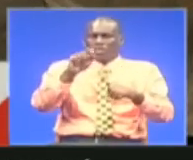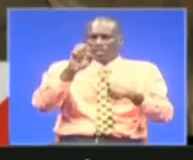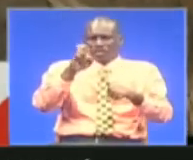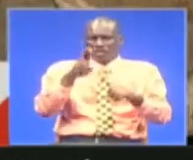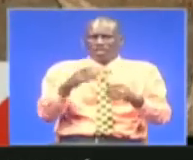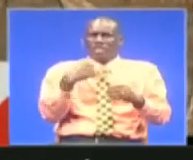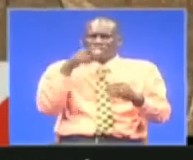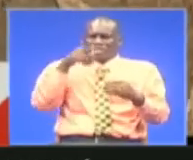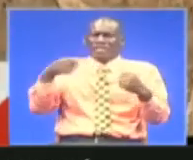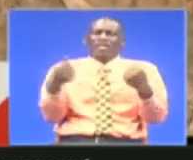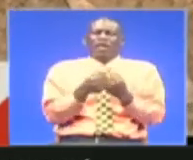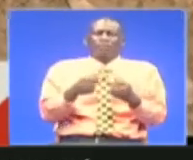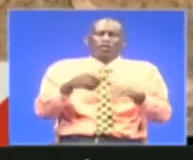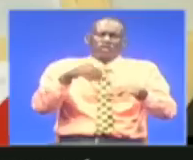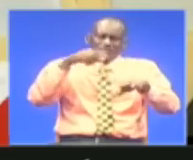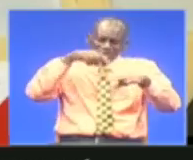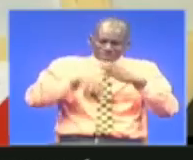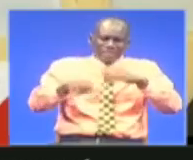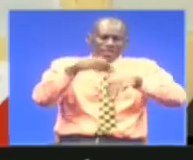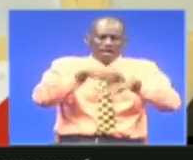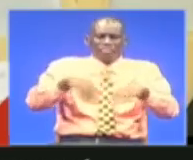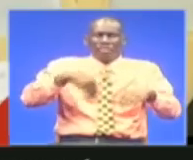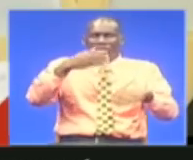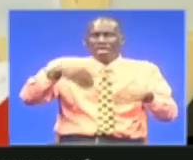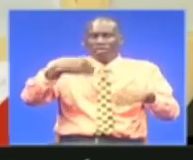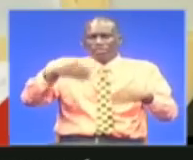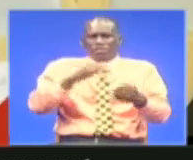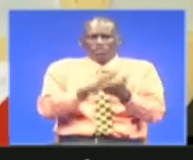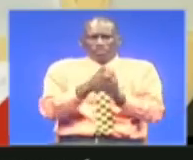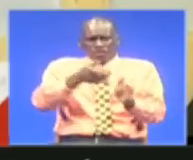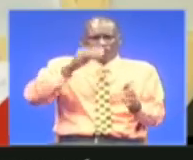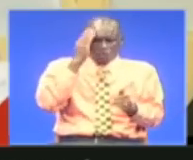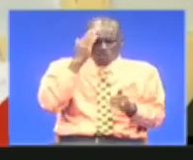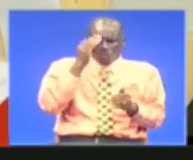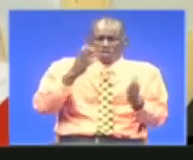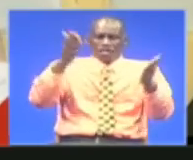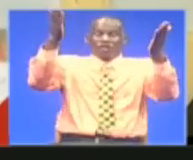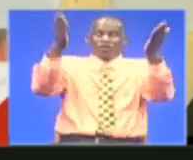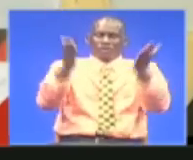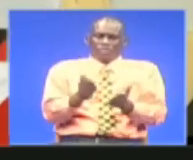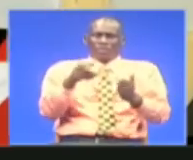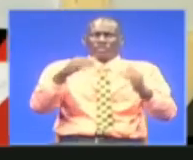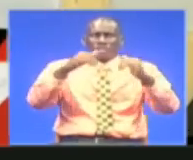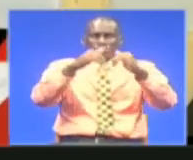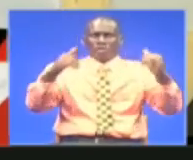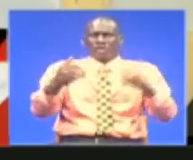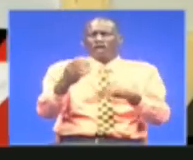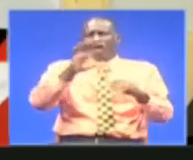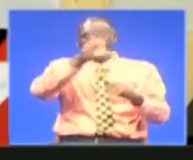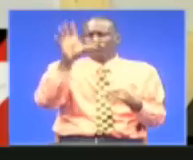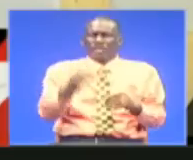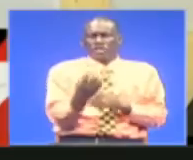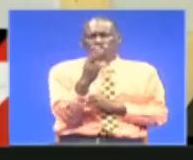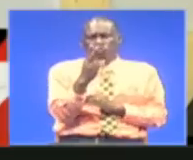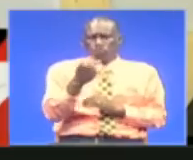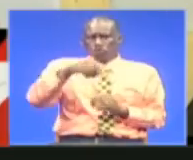day without us even noticing. Rift Valley is actually a valley that is cutting, splitting Africa almost into two. We